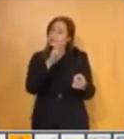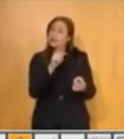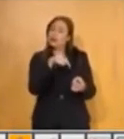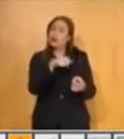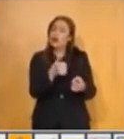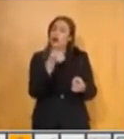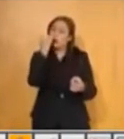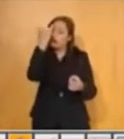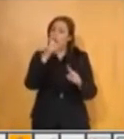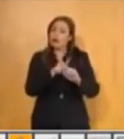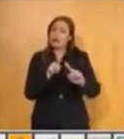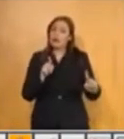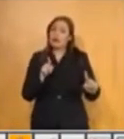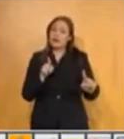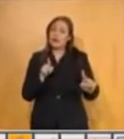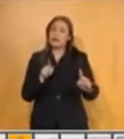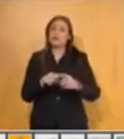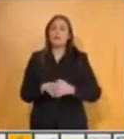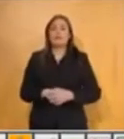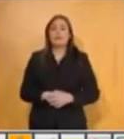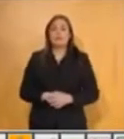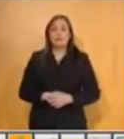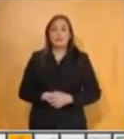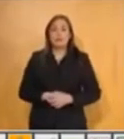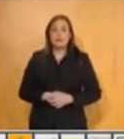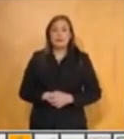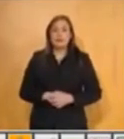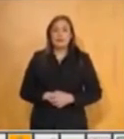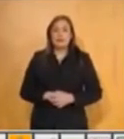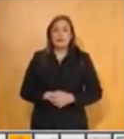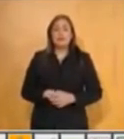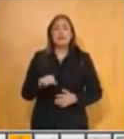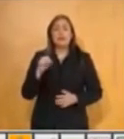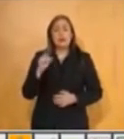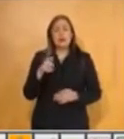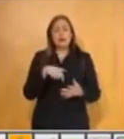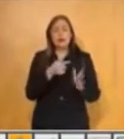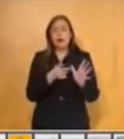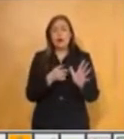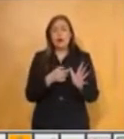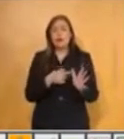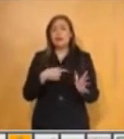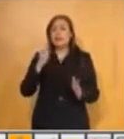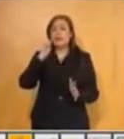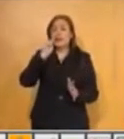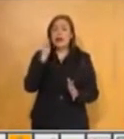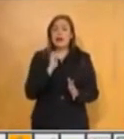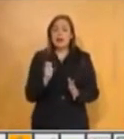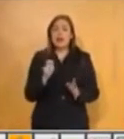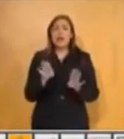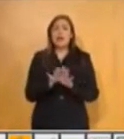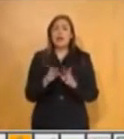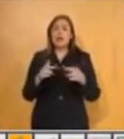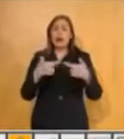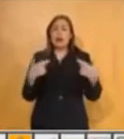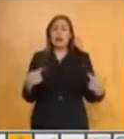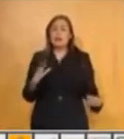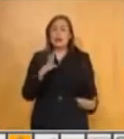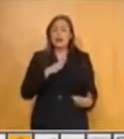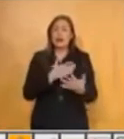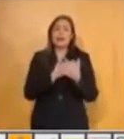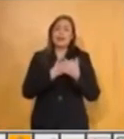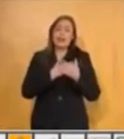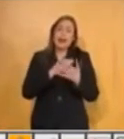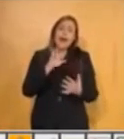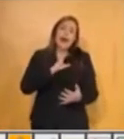going to respect. That's different. Then we have friendship. It is a relationship of mutual affection